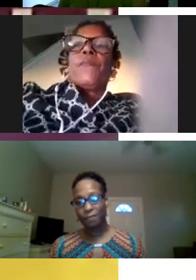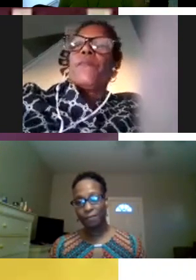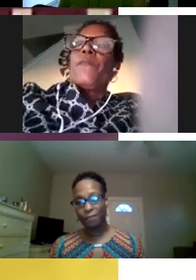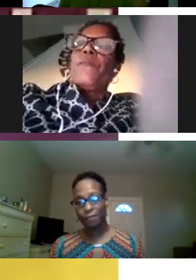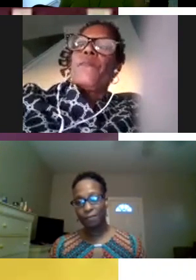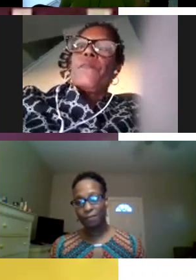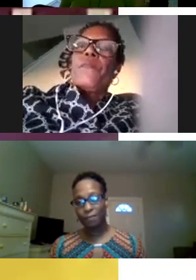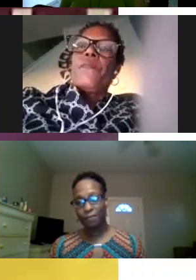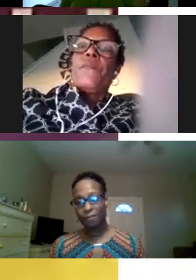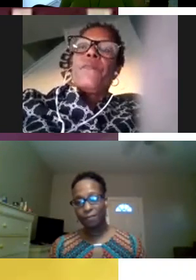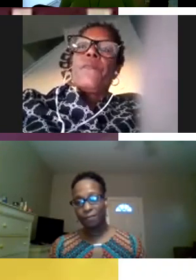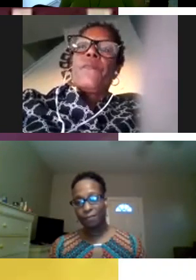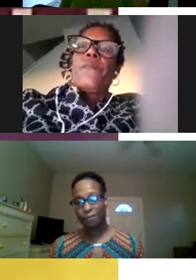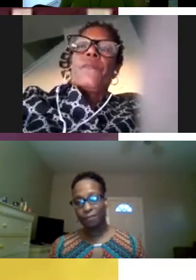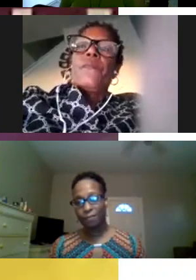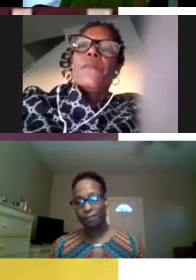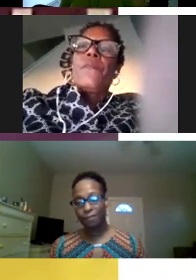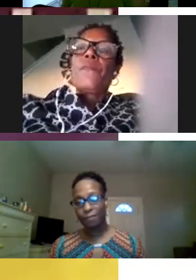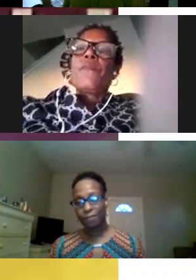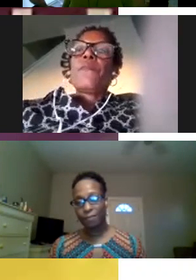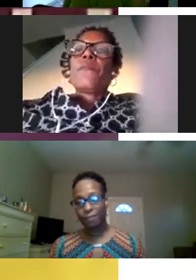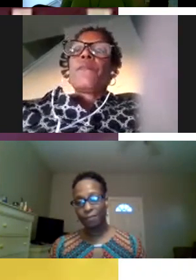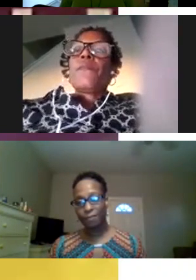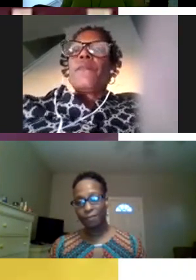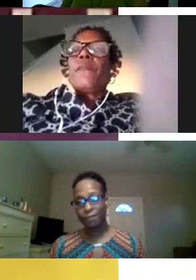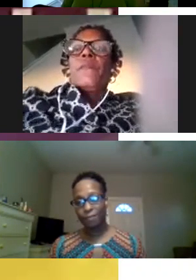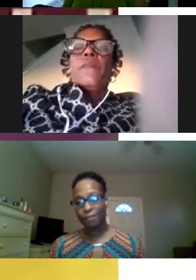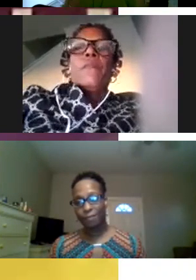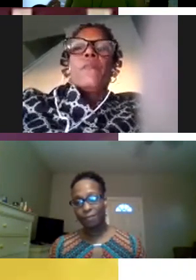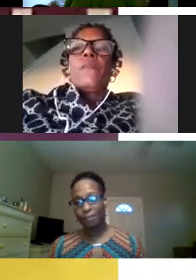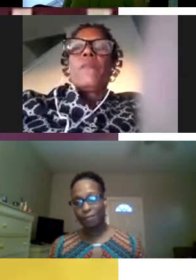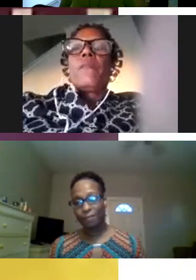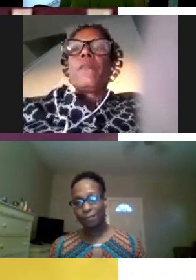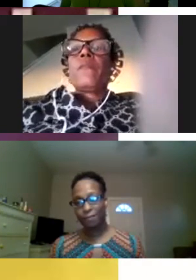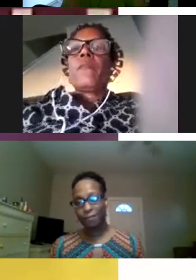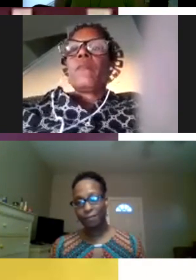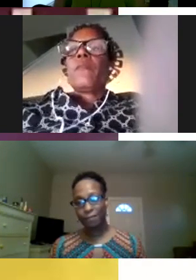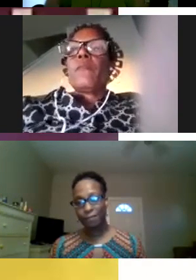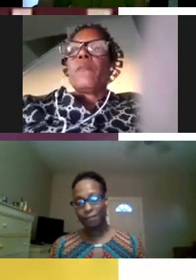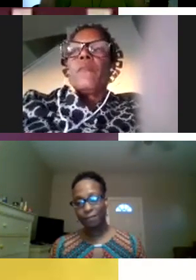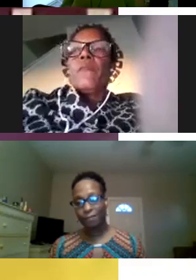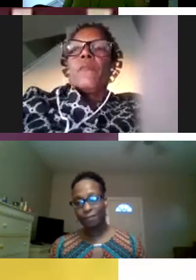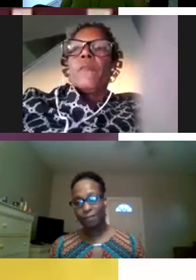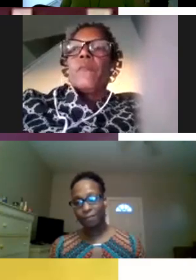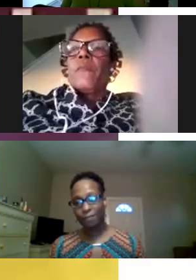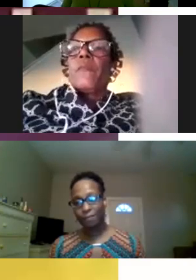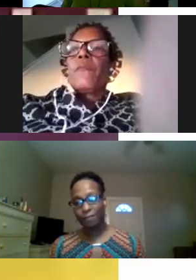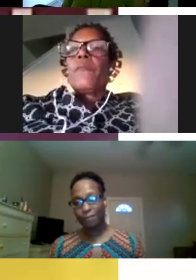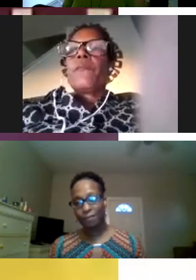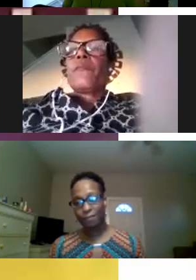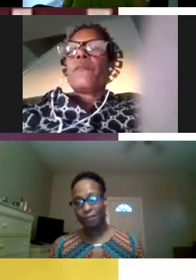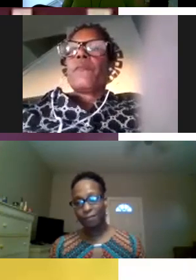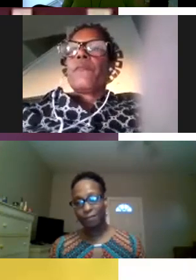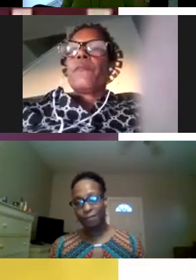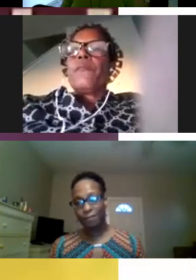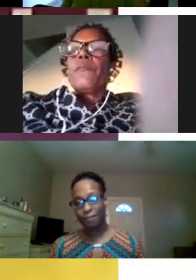that you ask people to sign up to be a healthcare voter, either at the, you know, link that we have or that QR code that